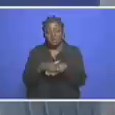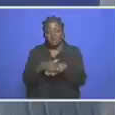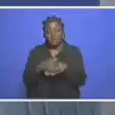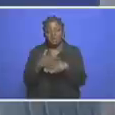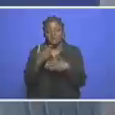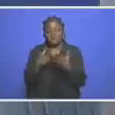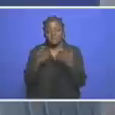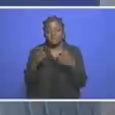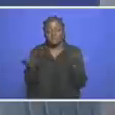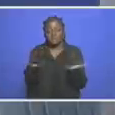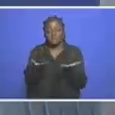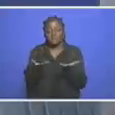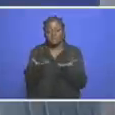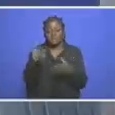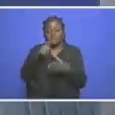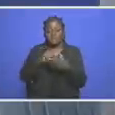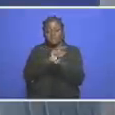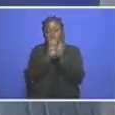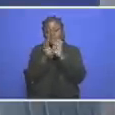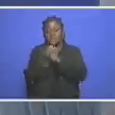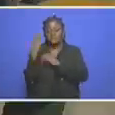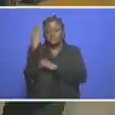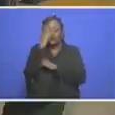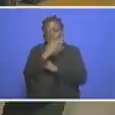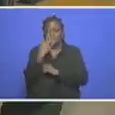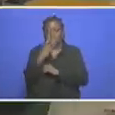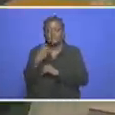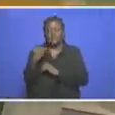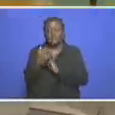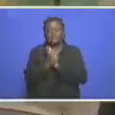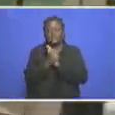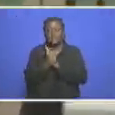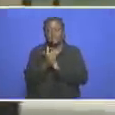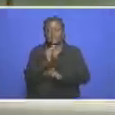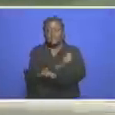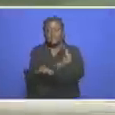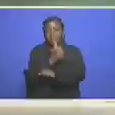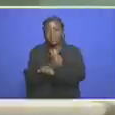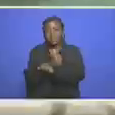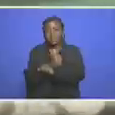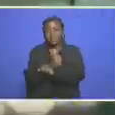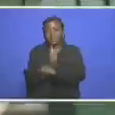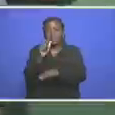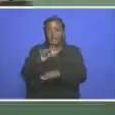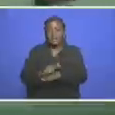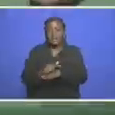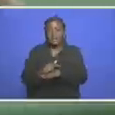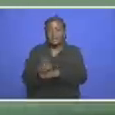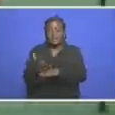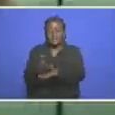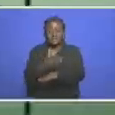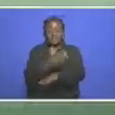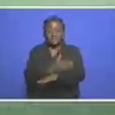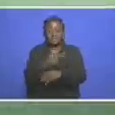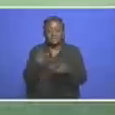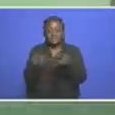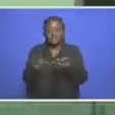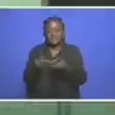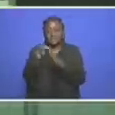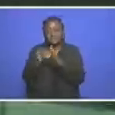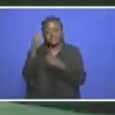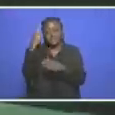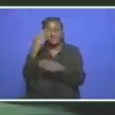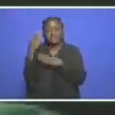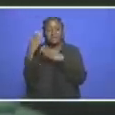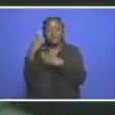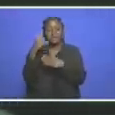changing face of the competent authority. Landing improved placement for the Bahamas in international affairs, one of the goals of